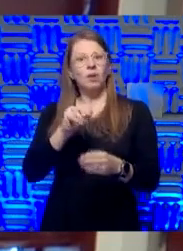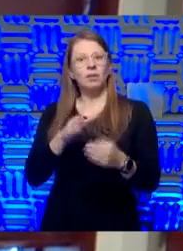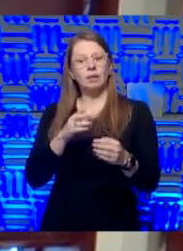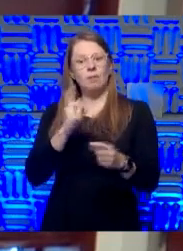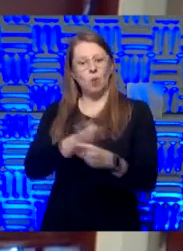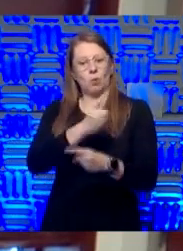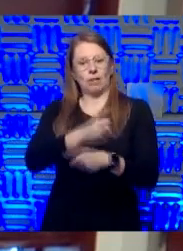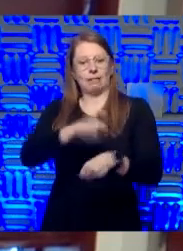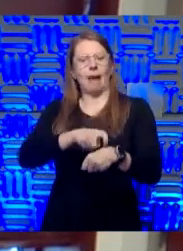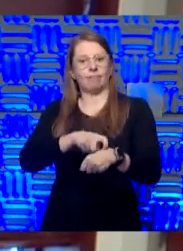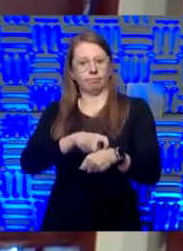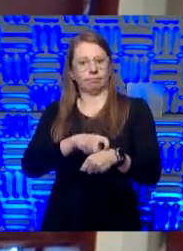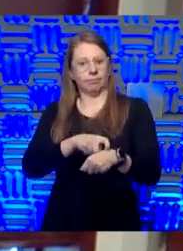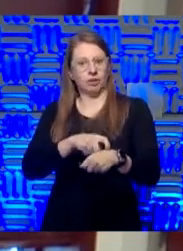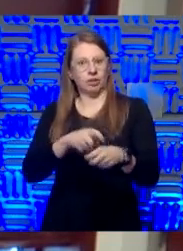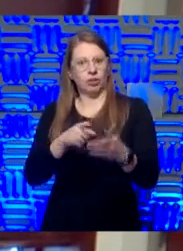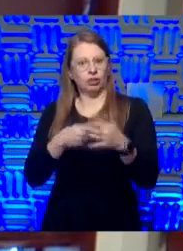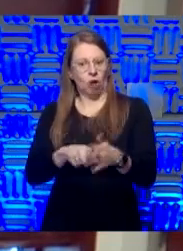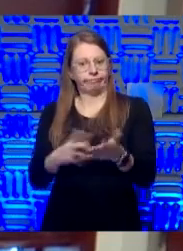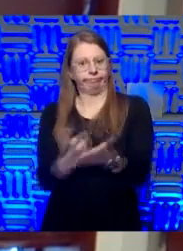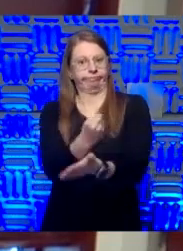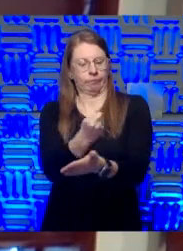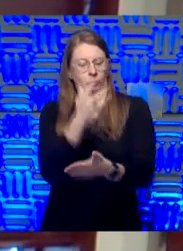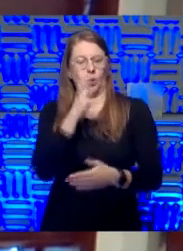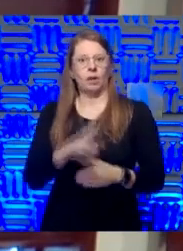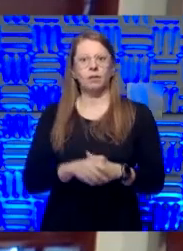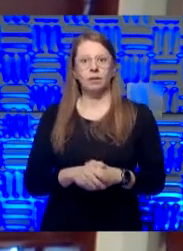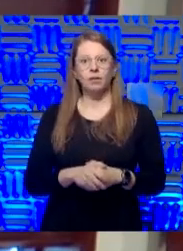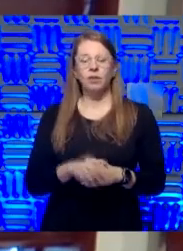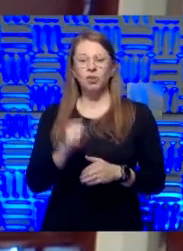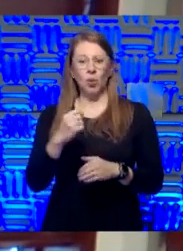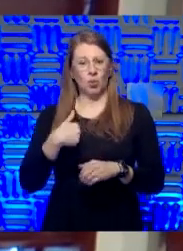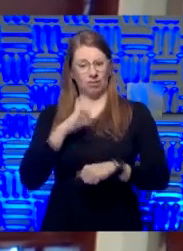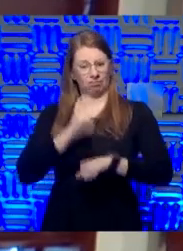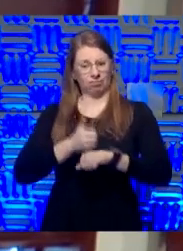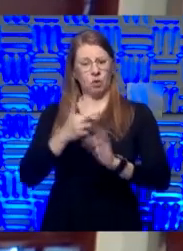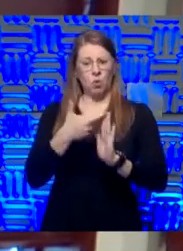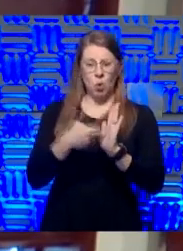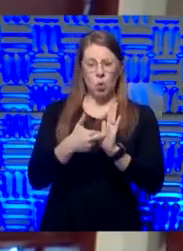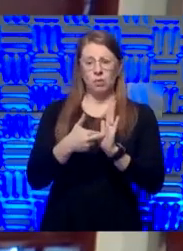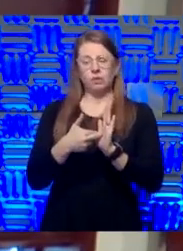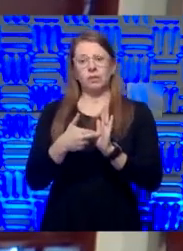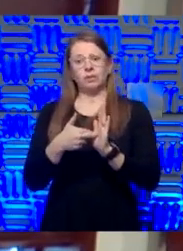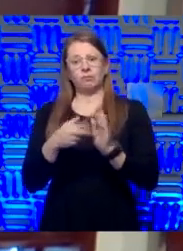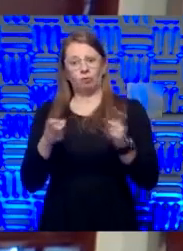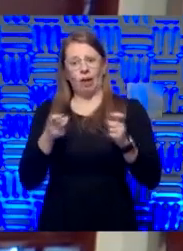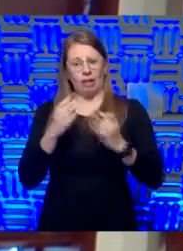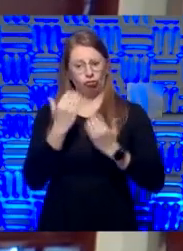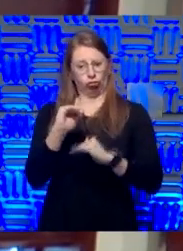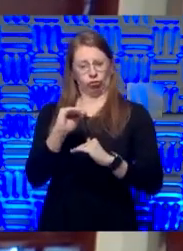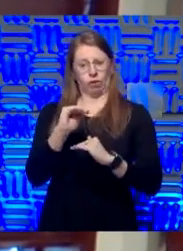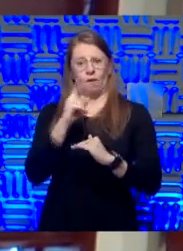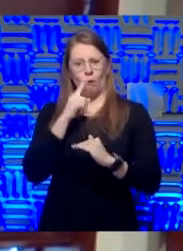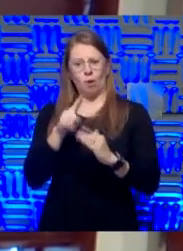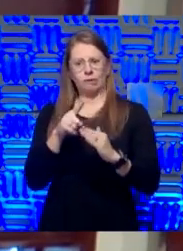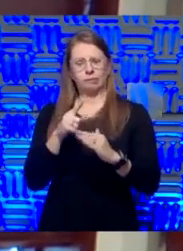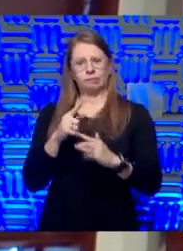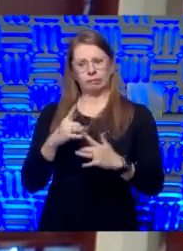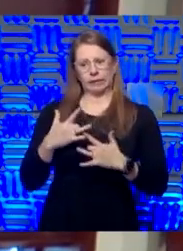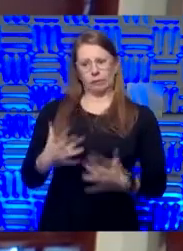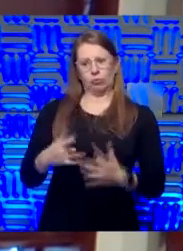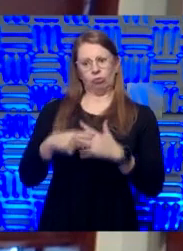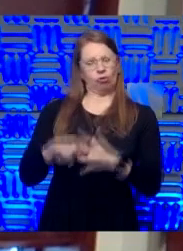very prone to having rules and regulations that allow a common start. This has